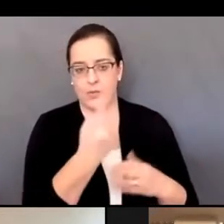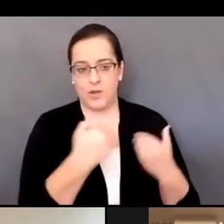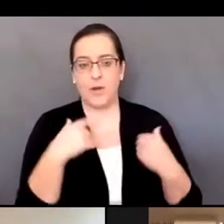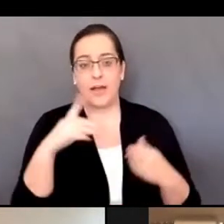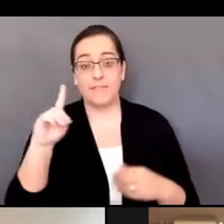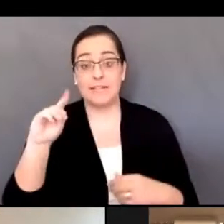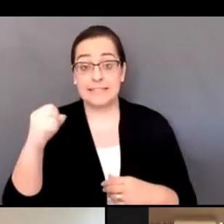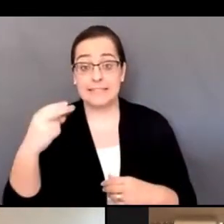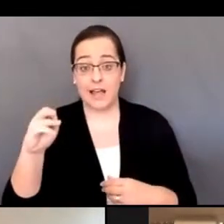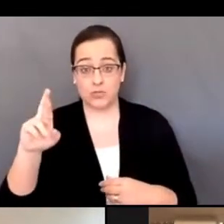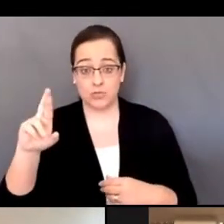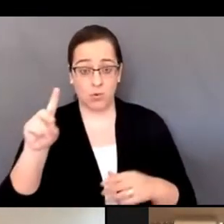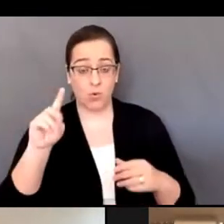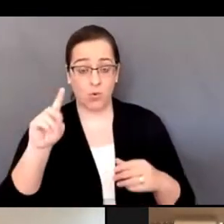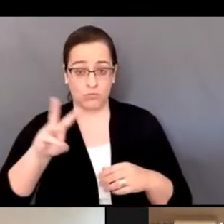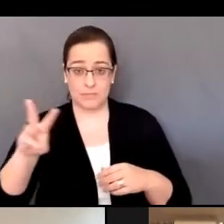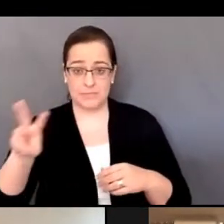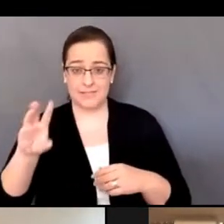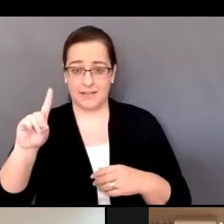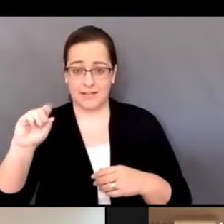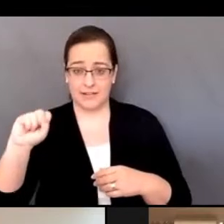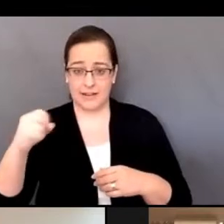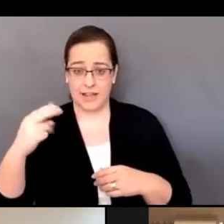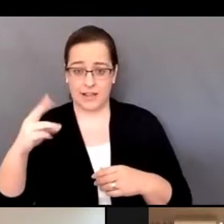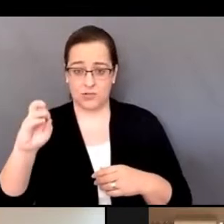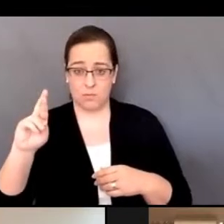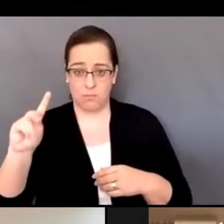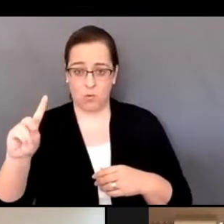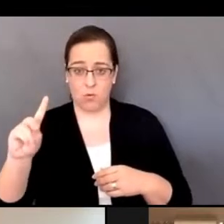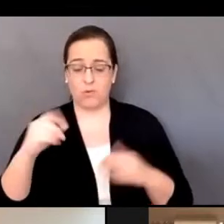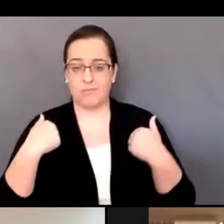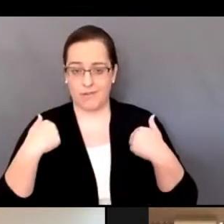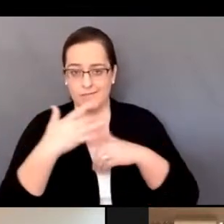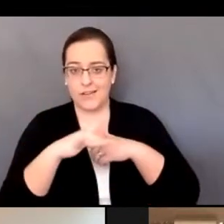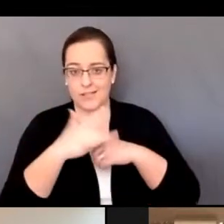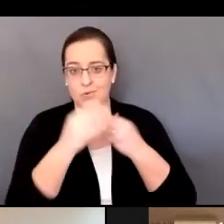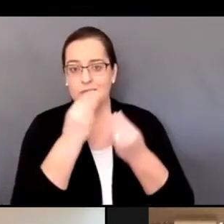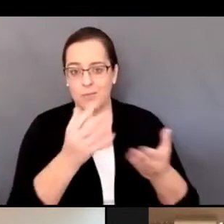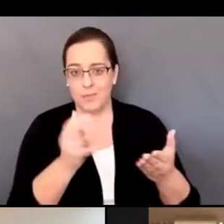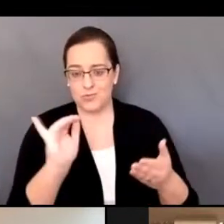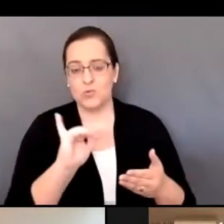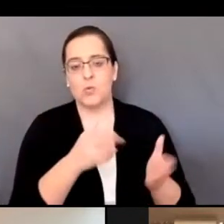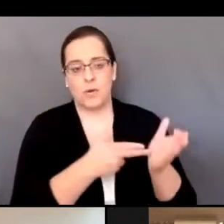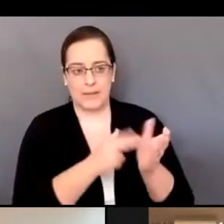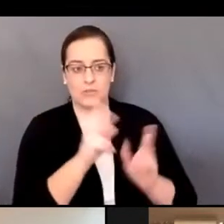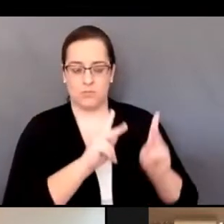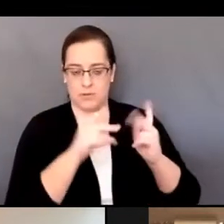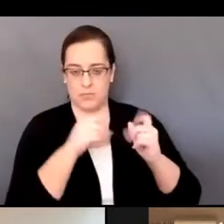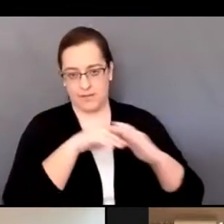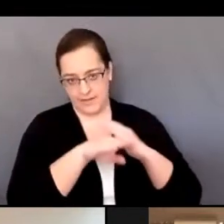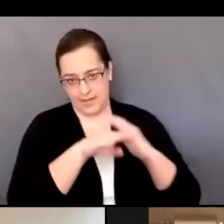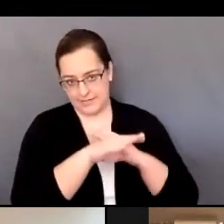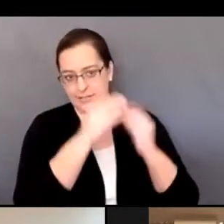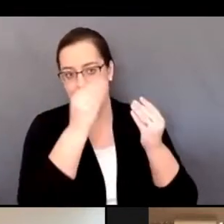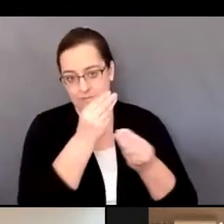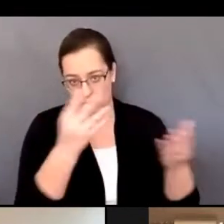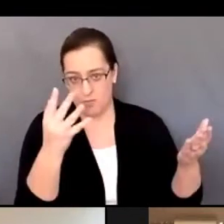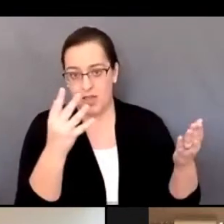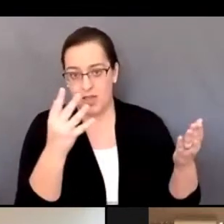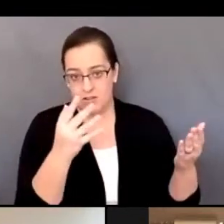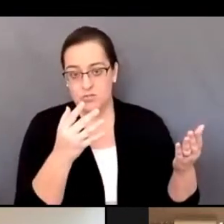as well. So we want to make sure that people continue to have access to the information that they need, and so